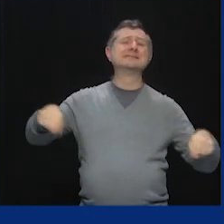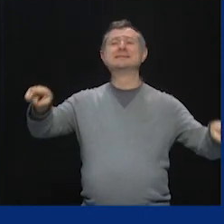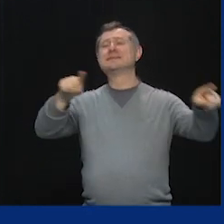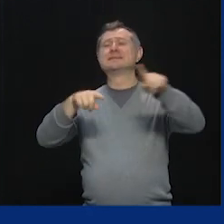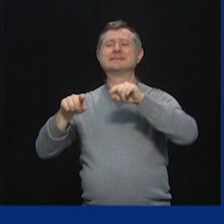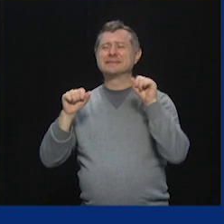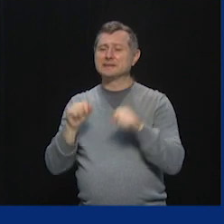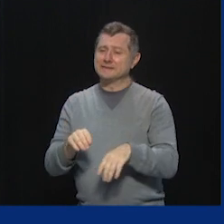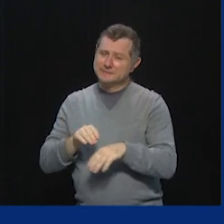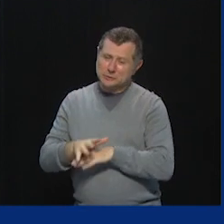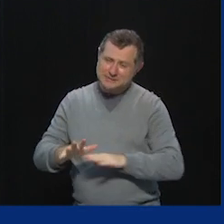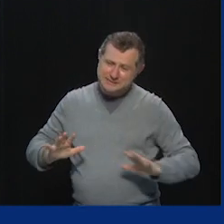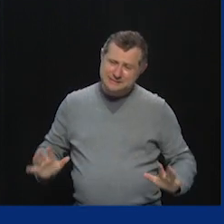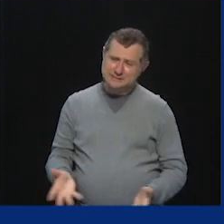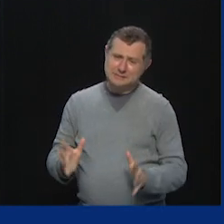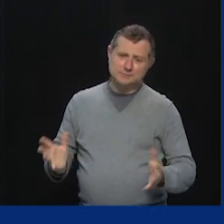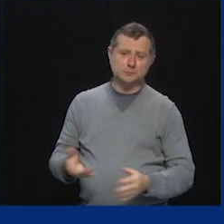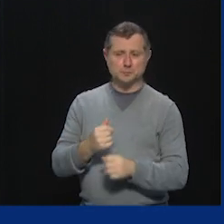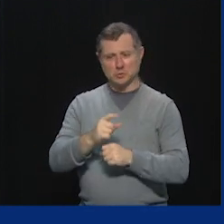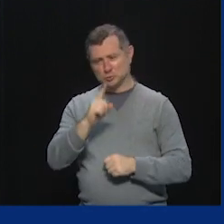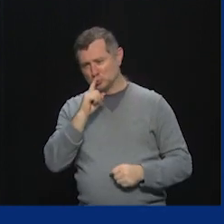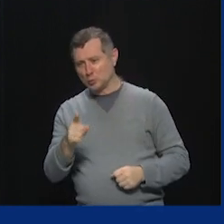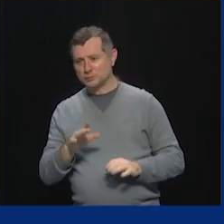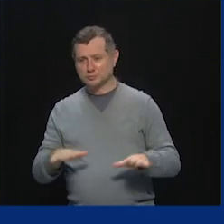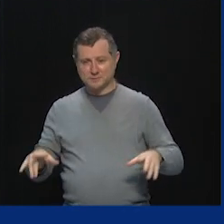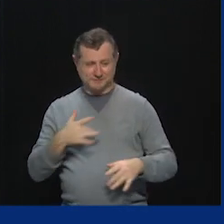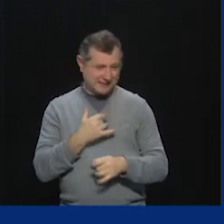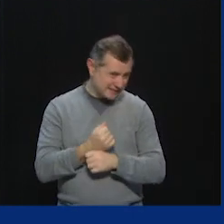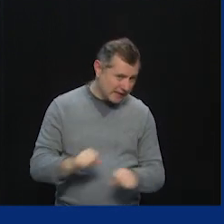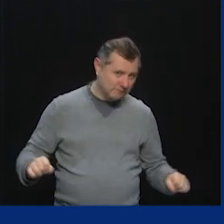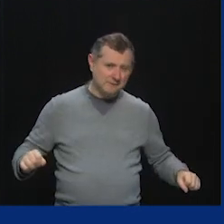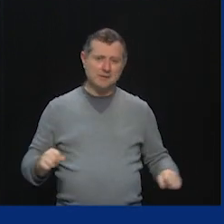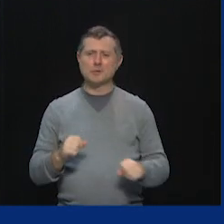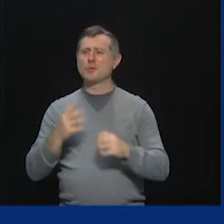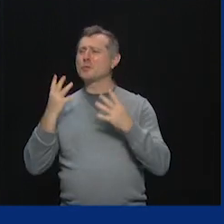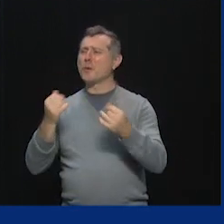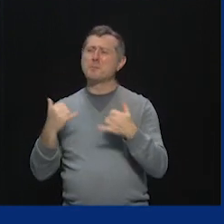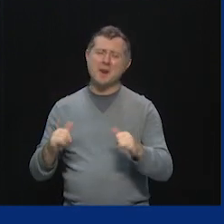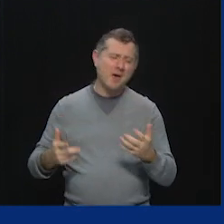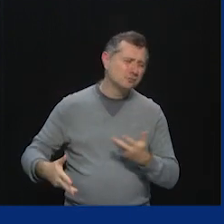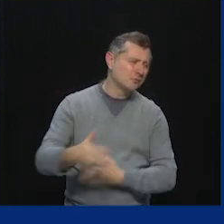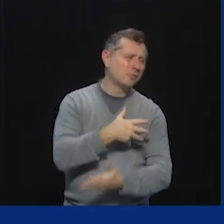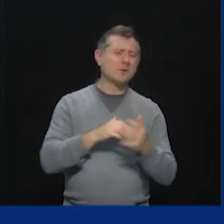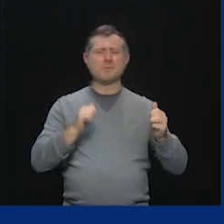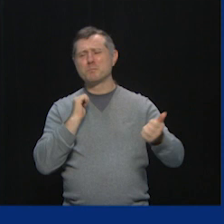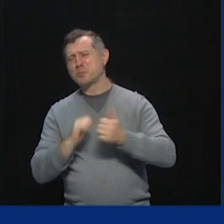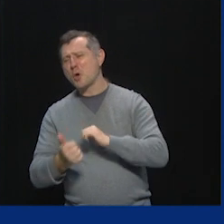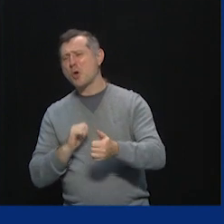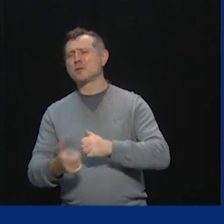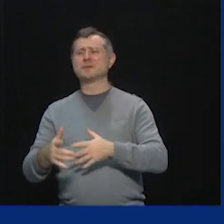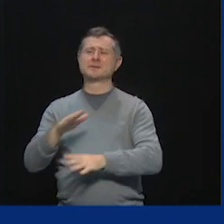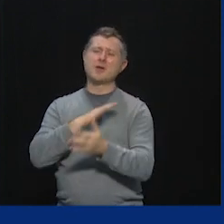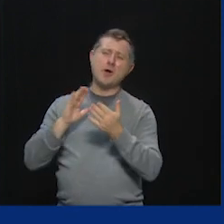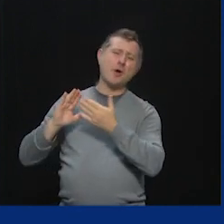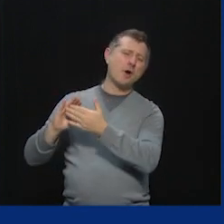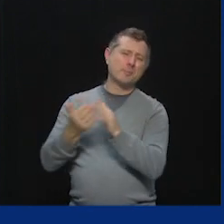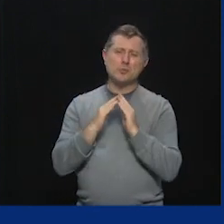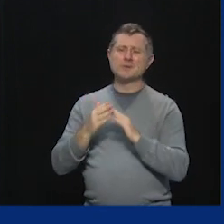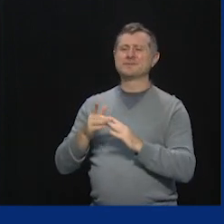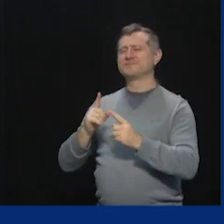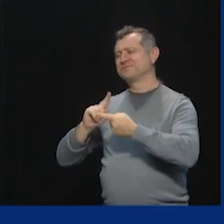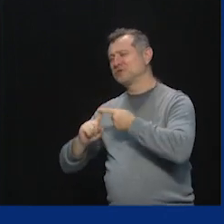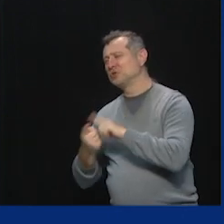as they're going out, not just in the classroom, but they're out there playing sports, and they're out in the community, and they're socializing with their friends.